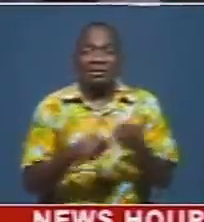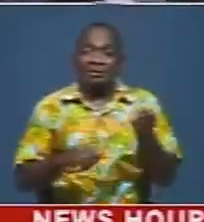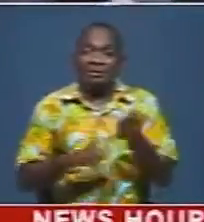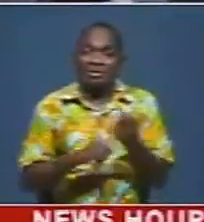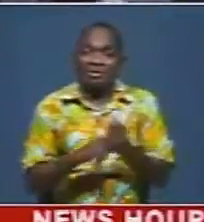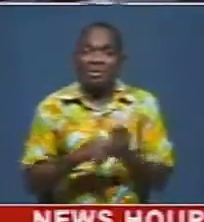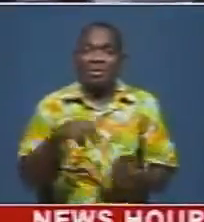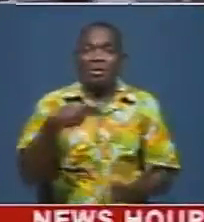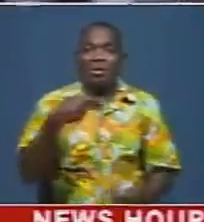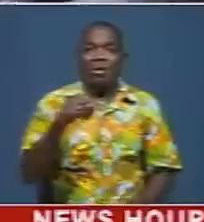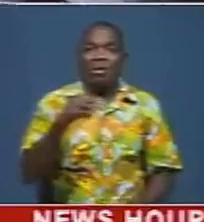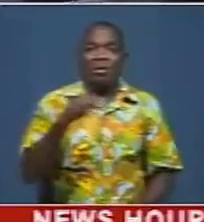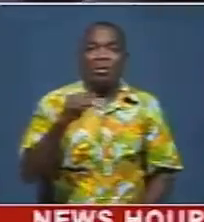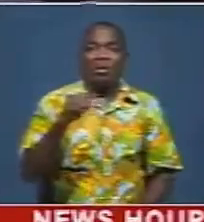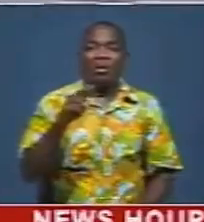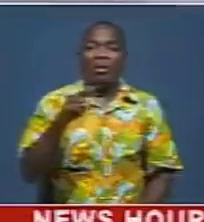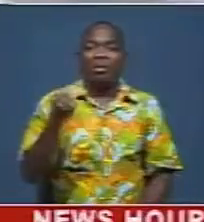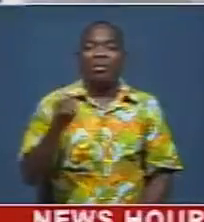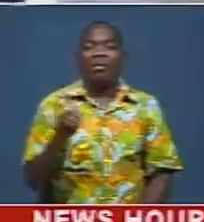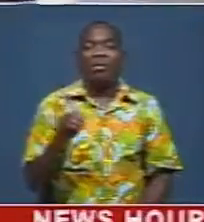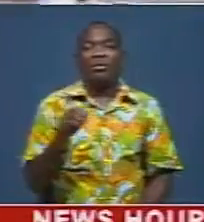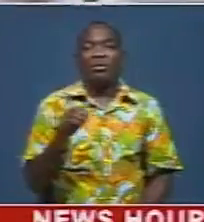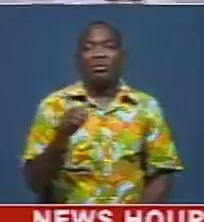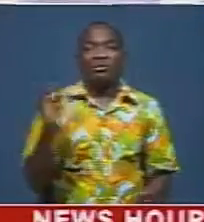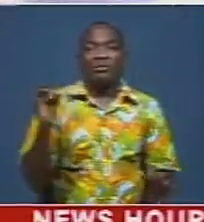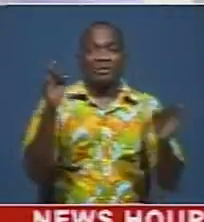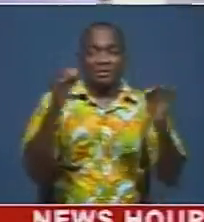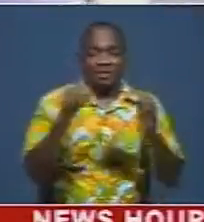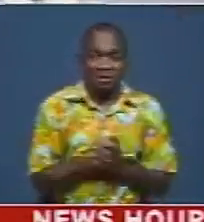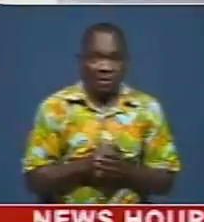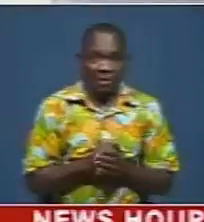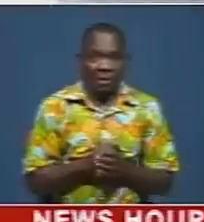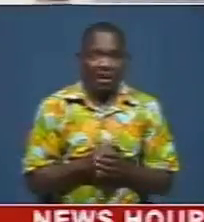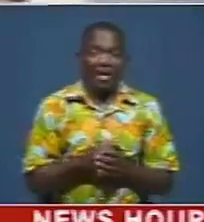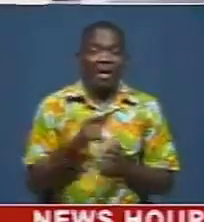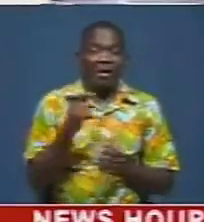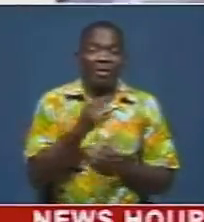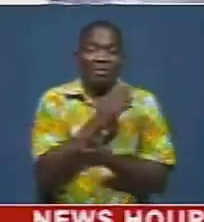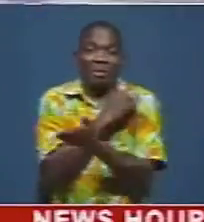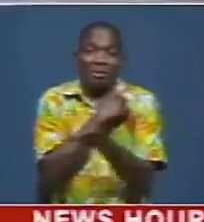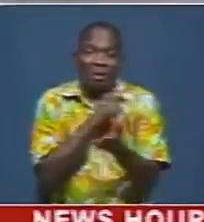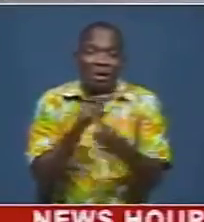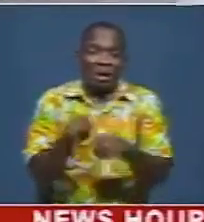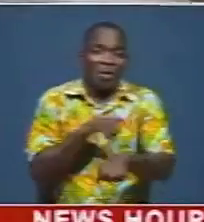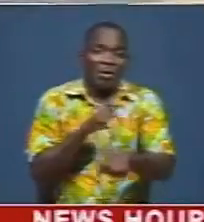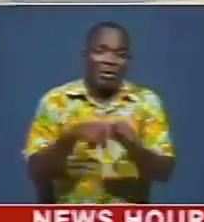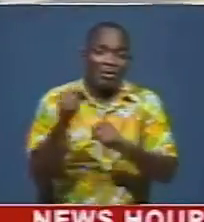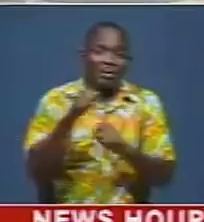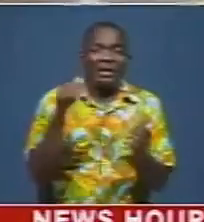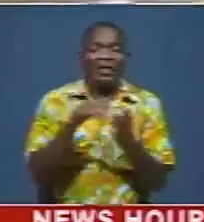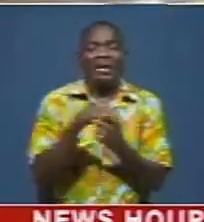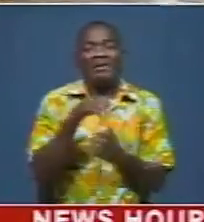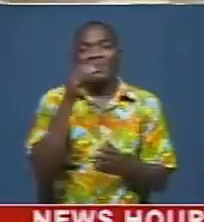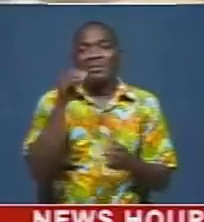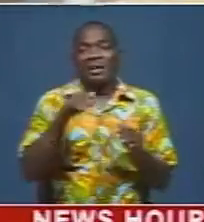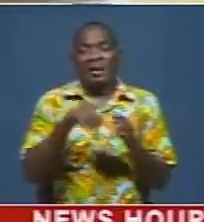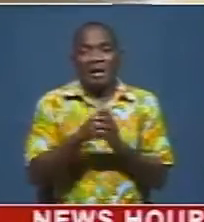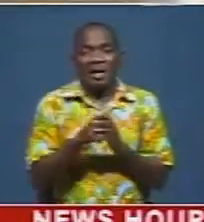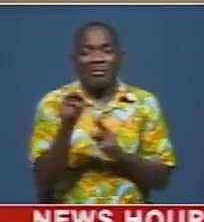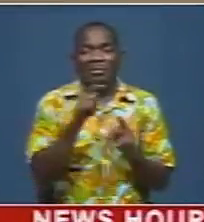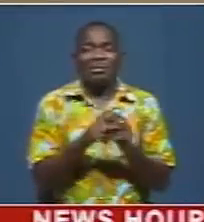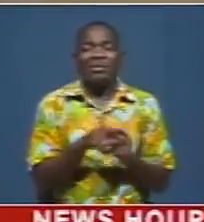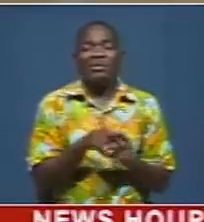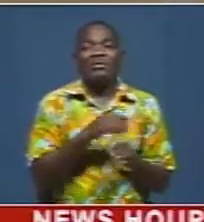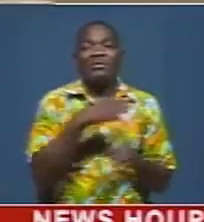the Homo, which is celebrated by the Ghanaians annually, a reminder of their long battle against famine and how the rains